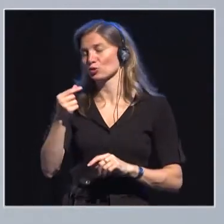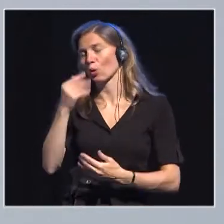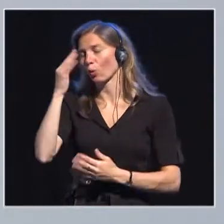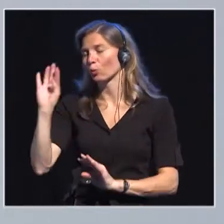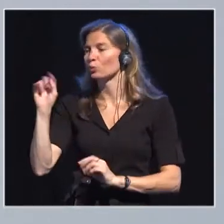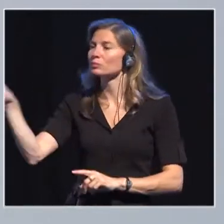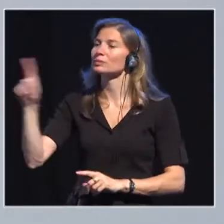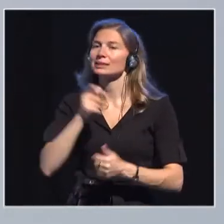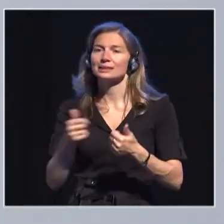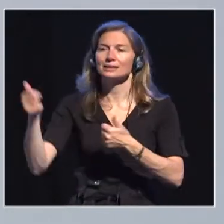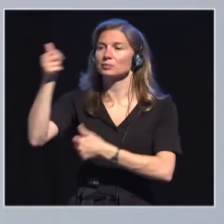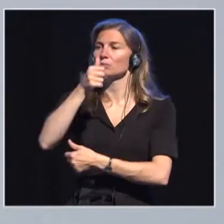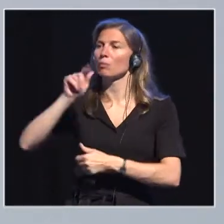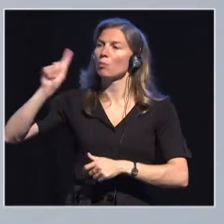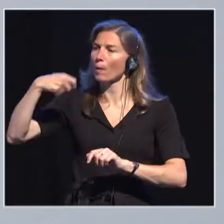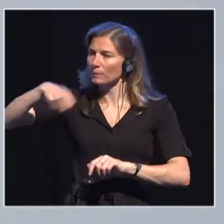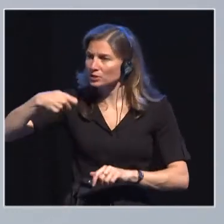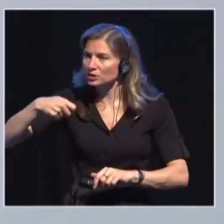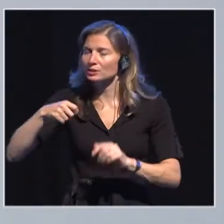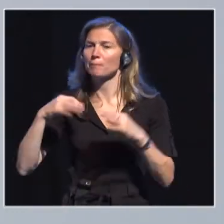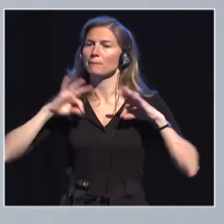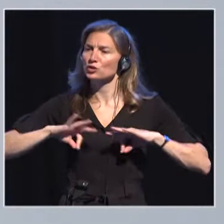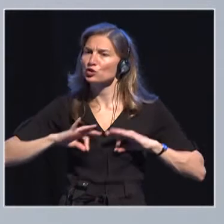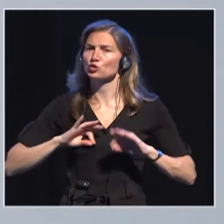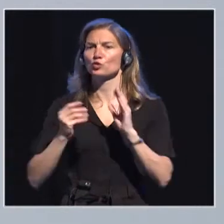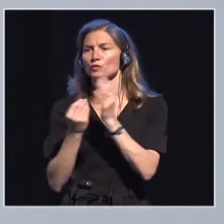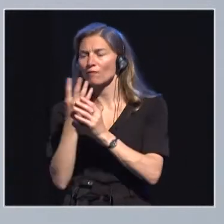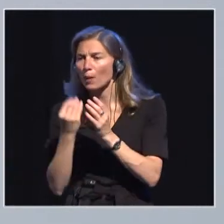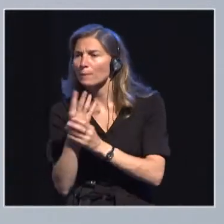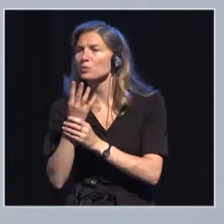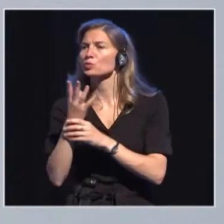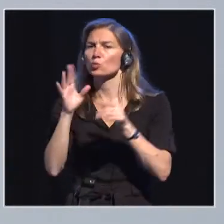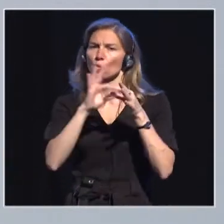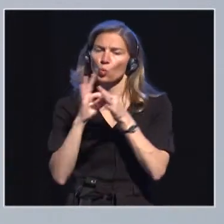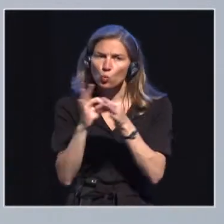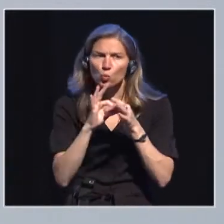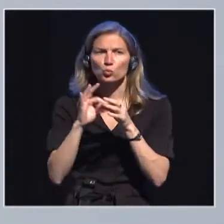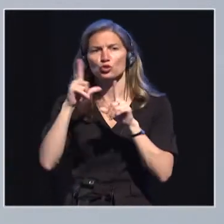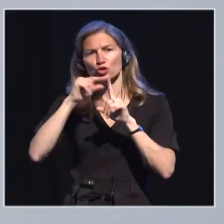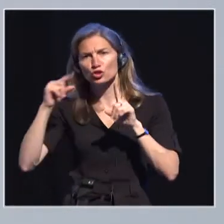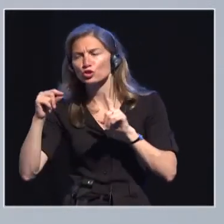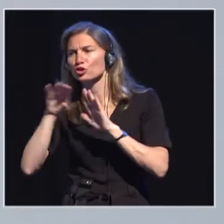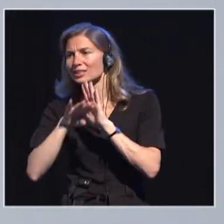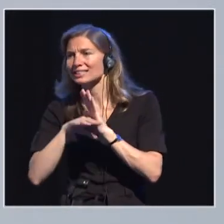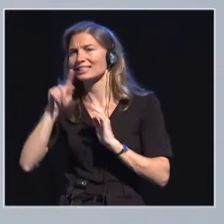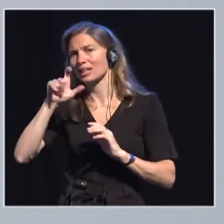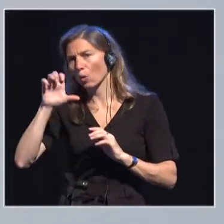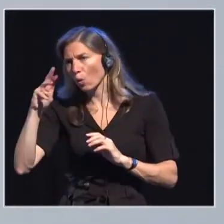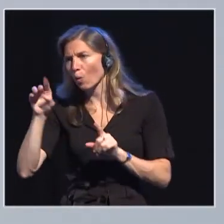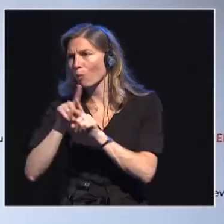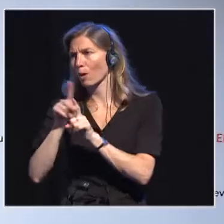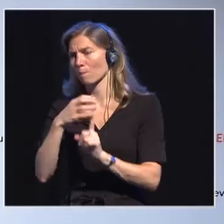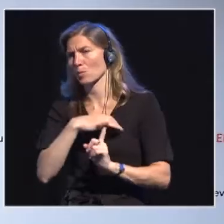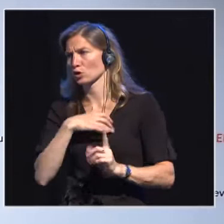Deputy Prime Minister and Minister of Development, Cooperation, Digital Agenda, Telecom, and Postal